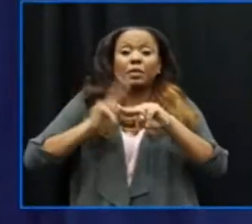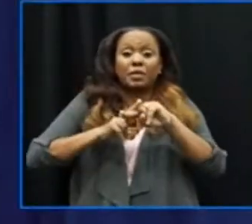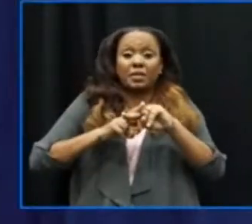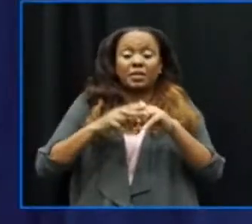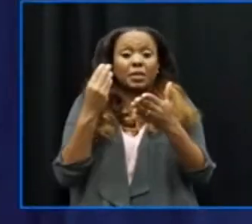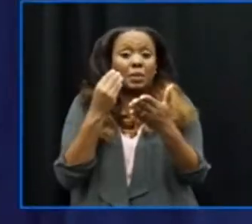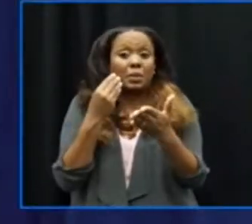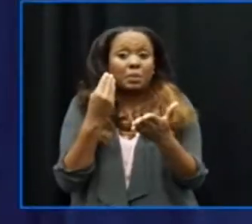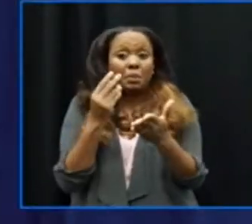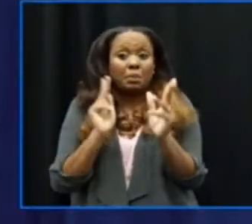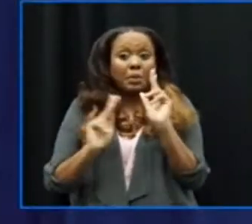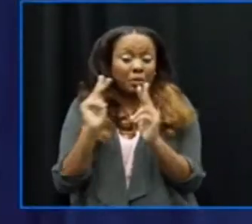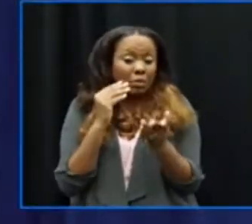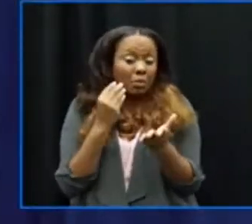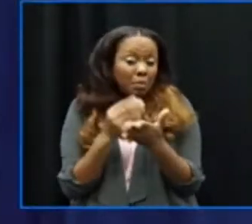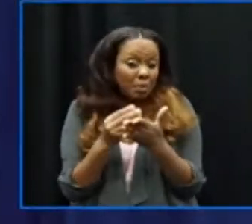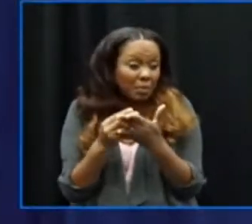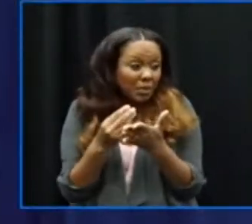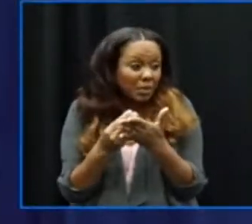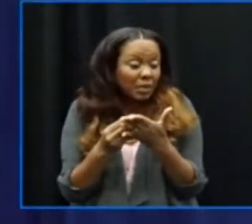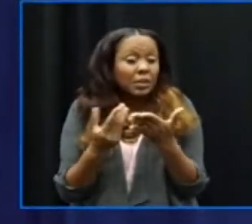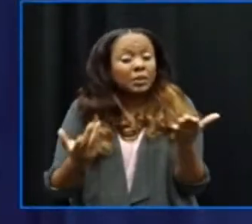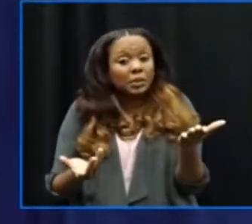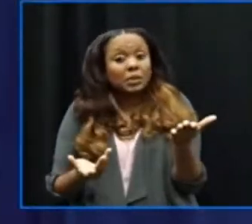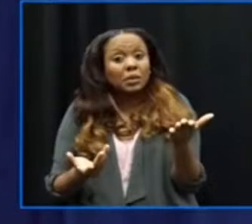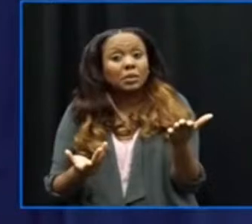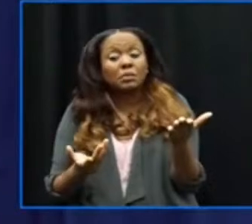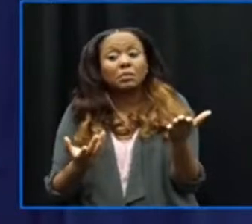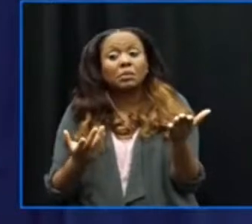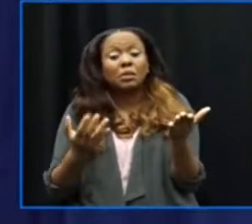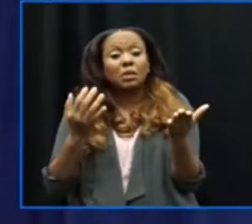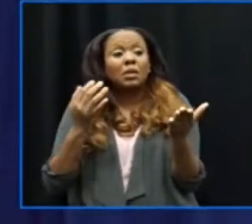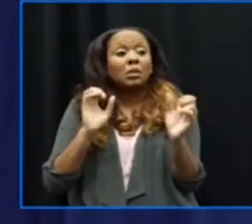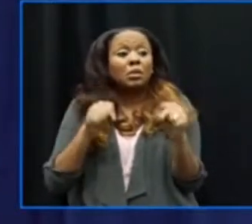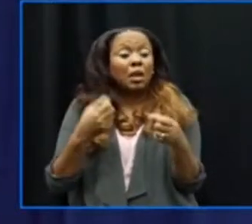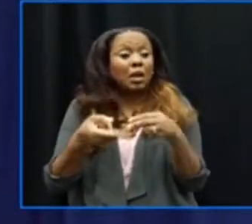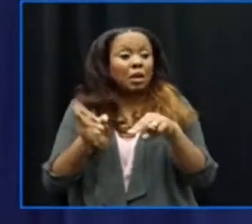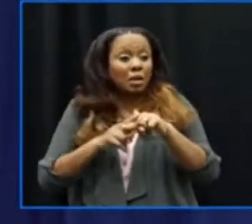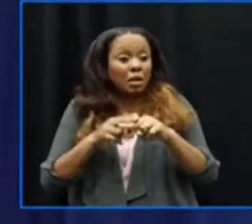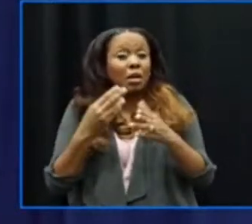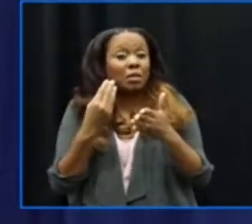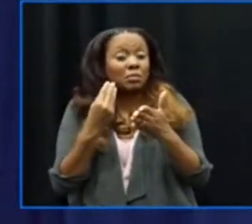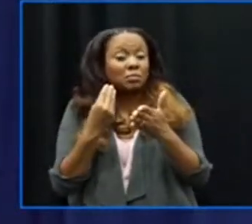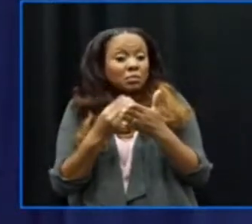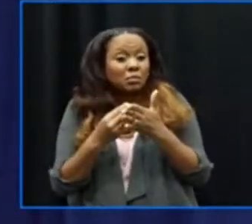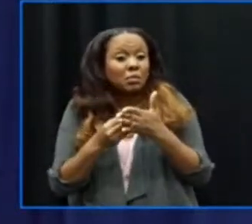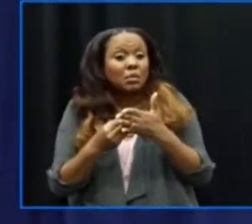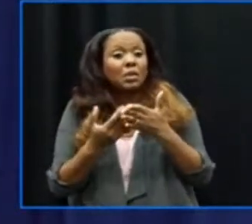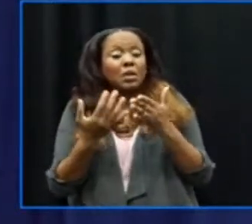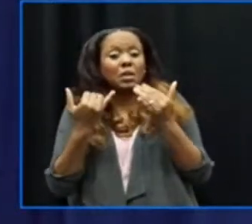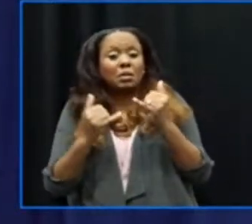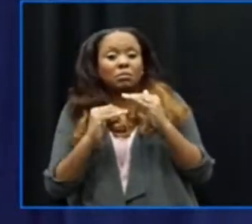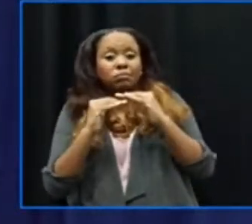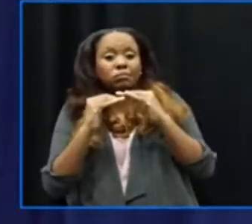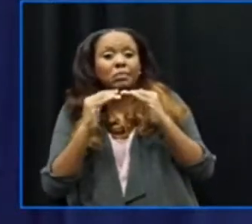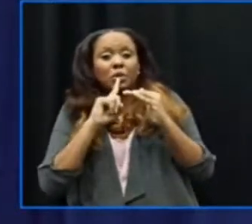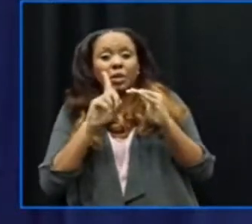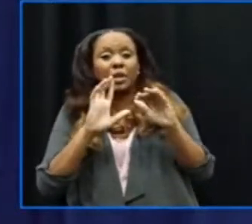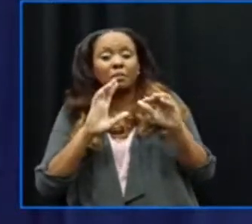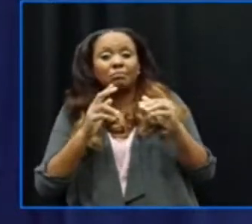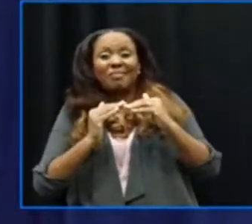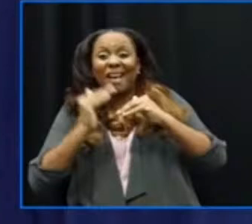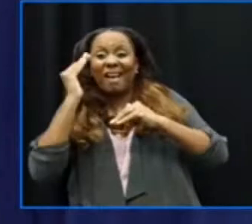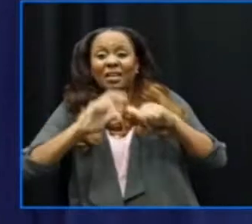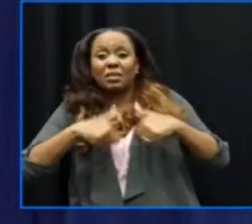rate. It's already at 18.25% for the private sector, a little lower in the public sector, already high and a challenge